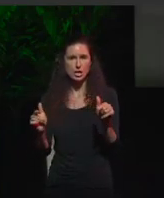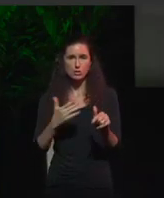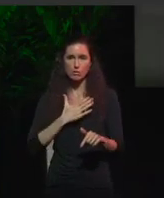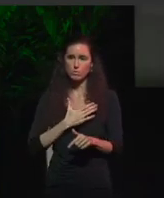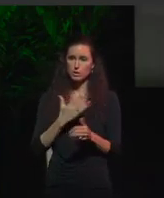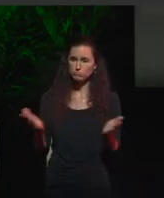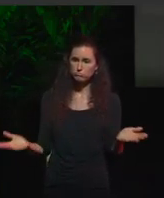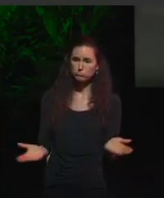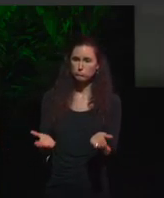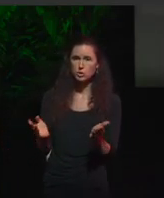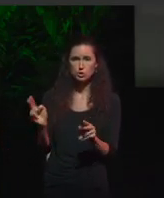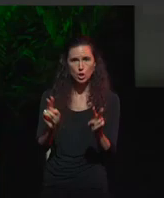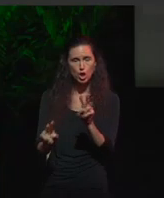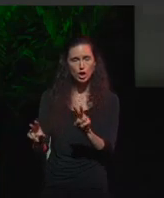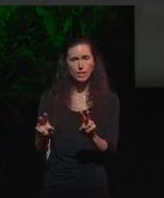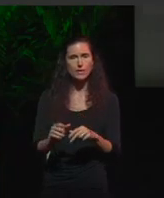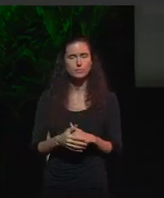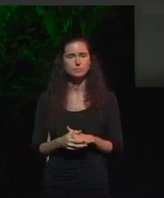My Learning.